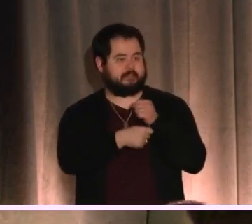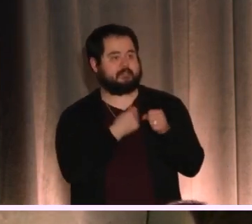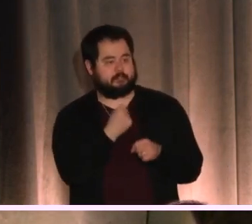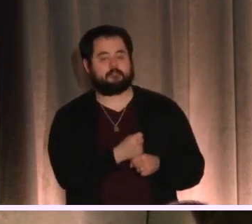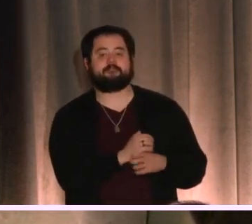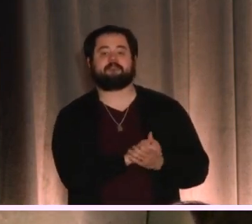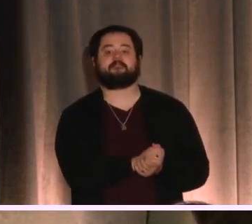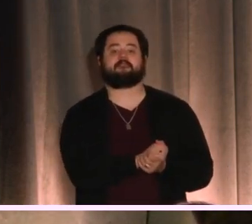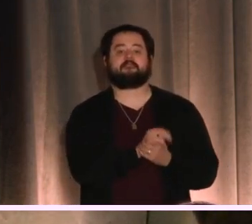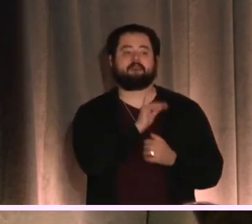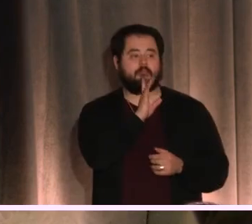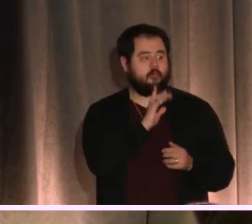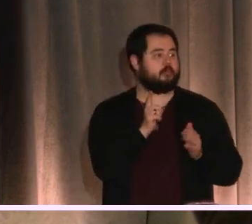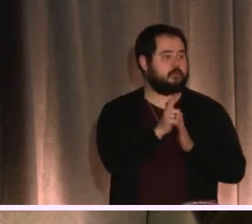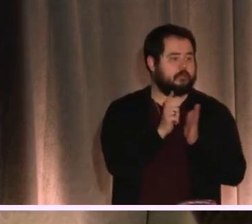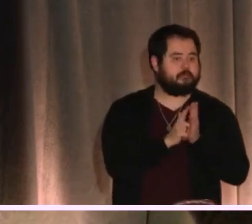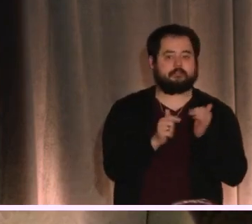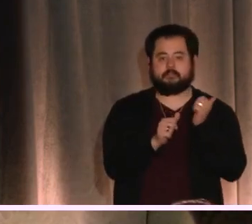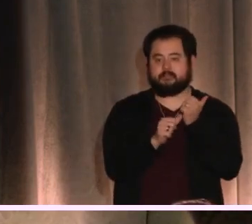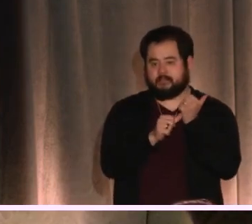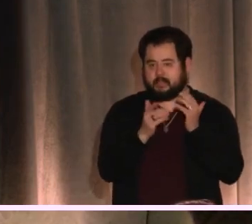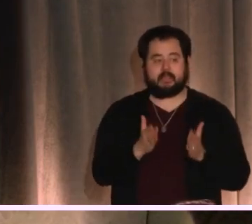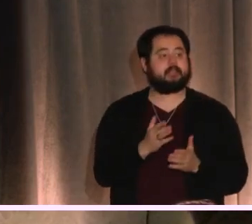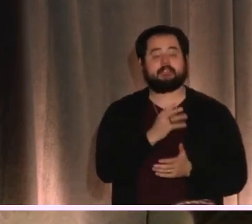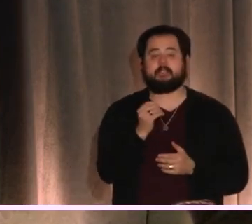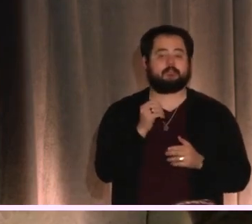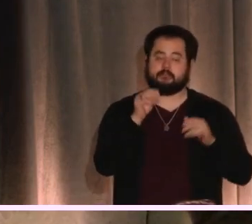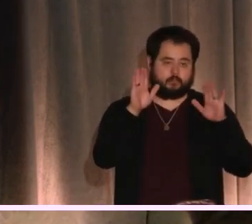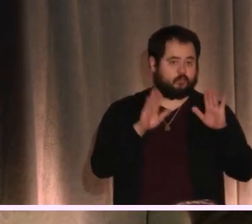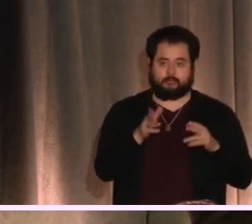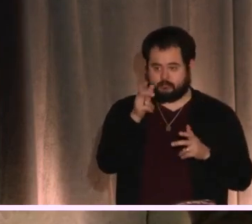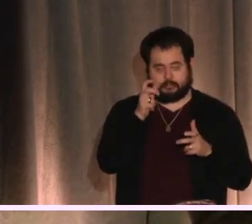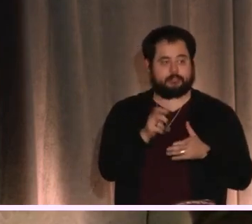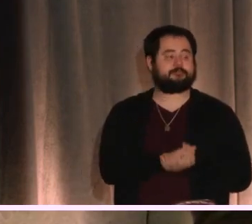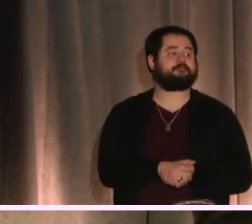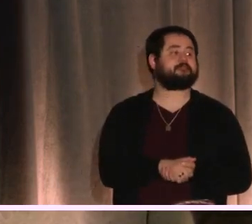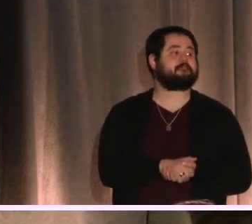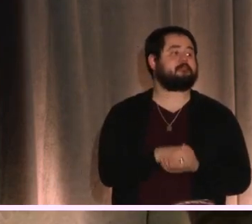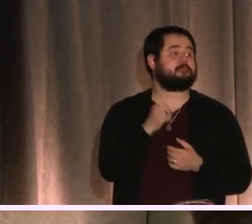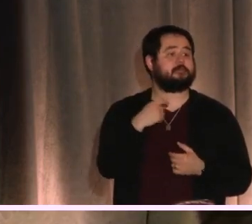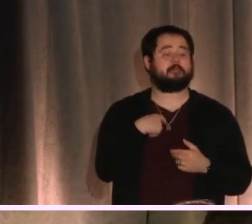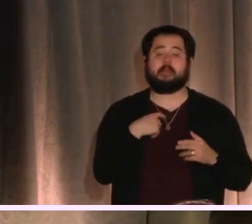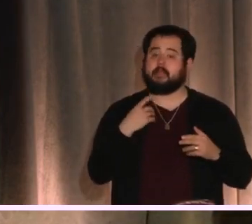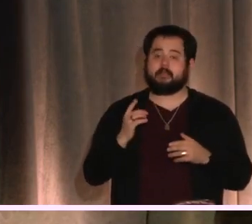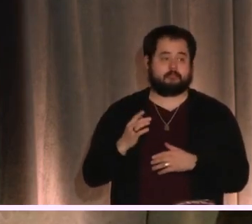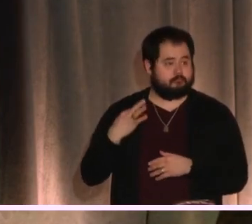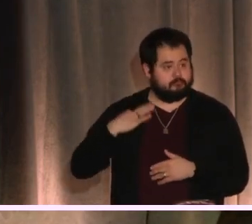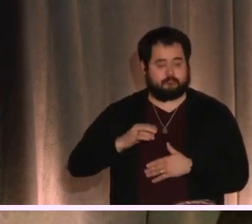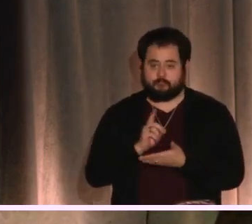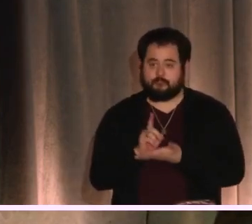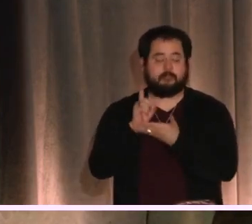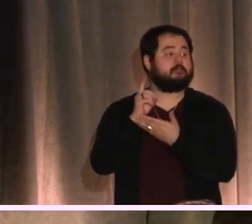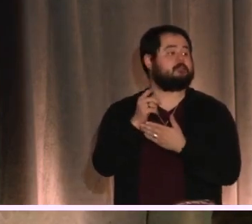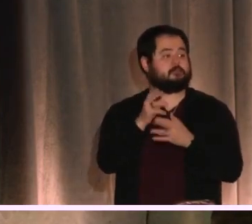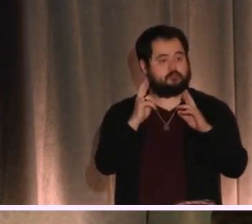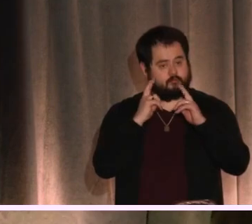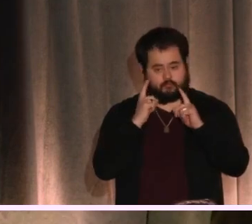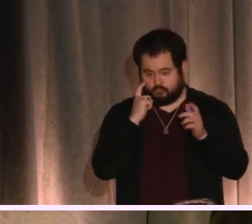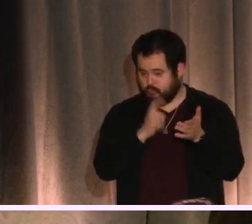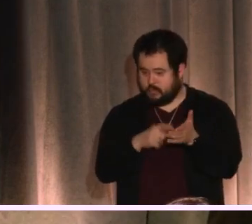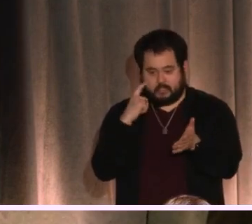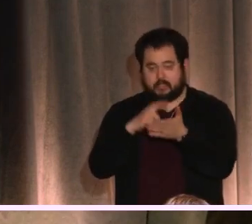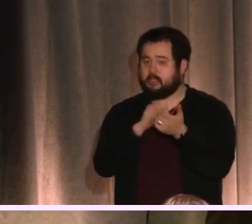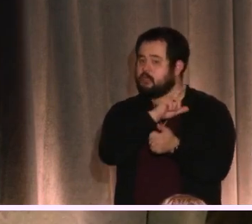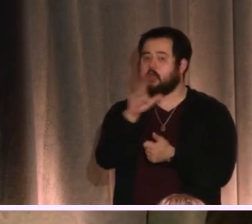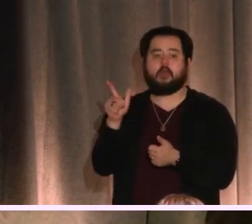talking to legislative aides, and it was amazing to hear it. So it's been my privilege to recognize all the extraordinary awardees.